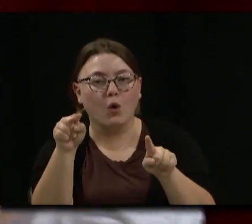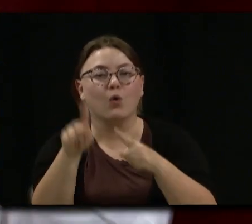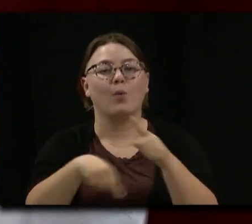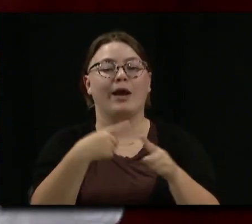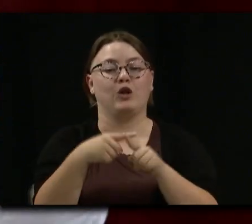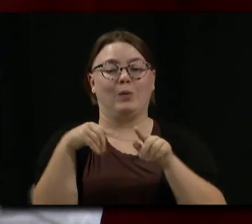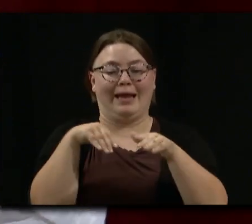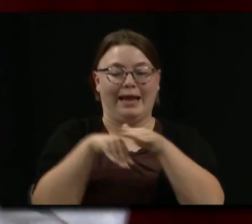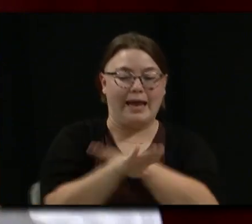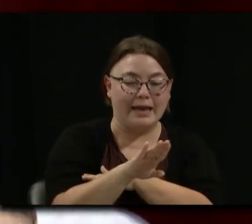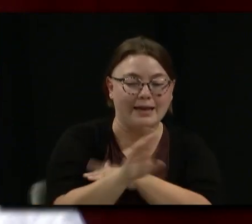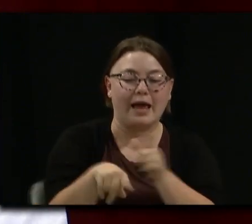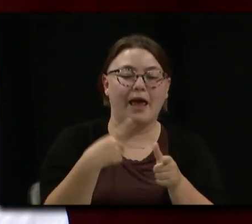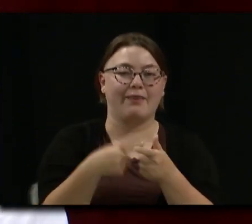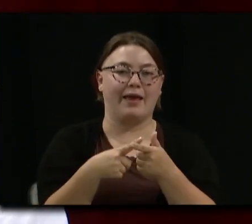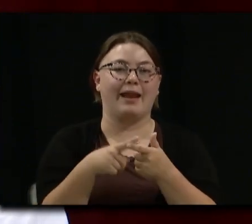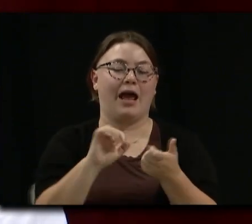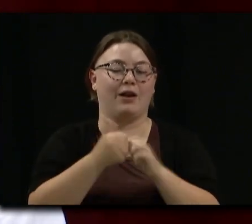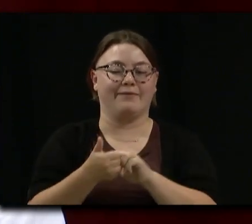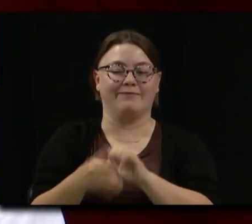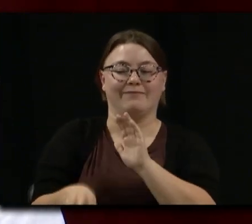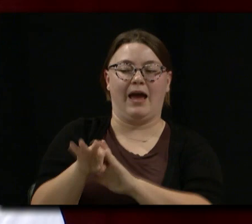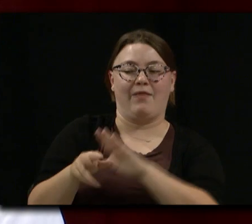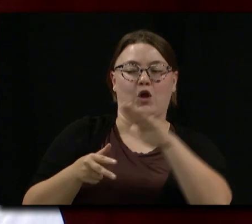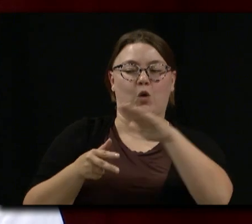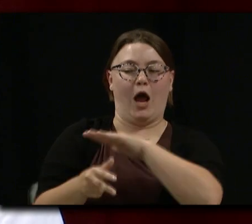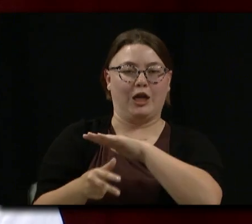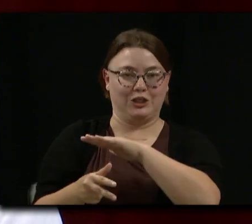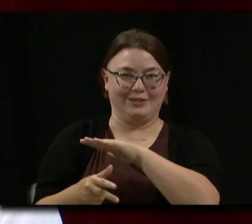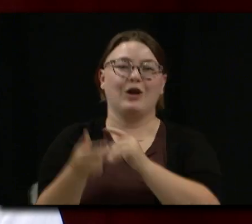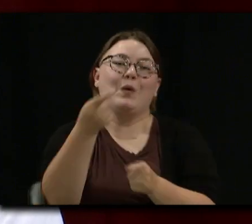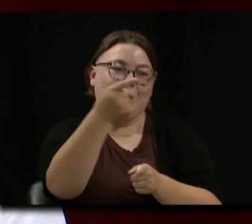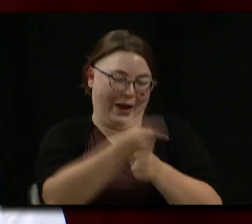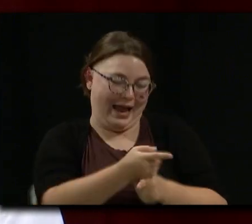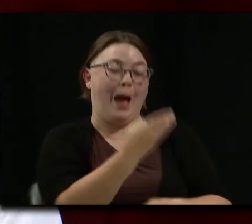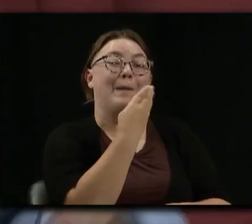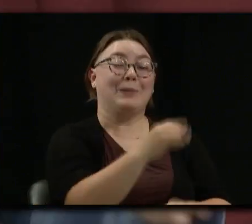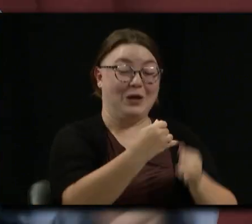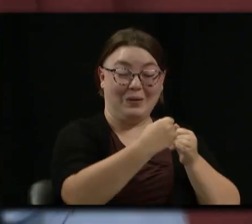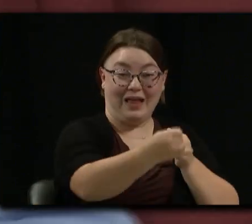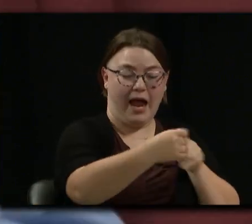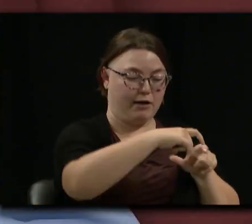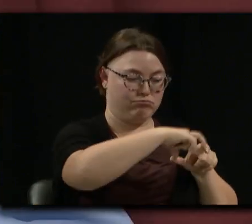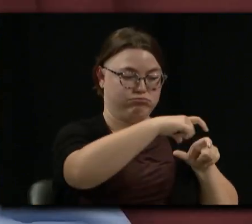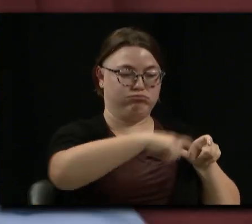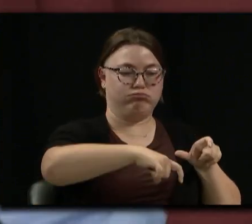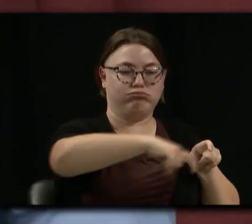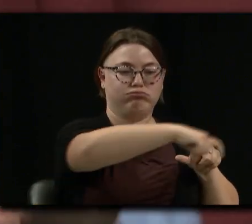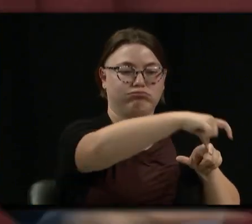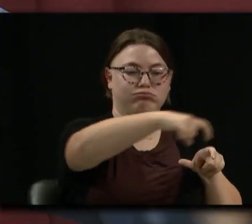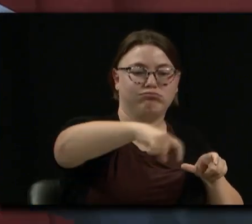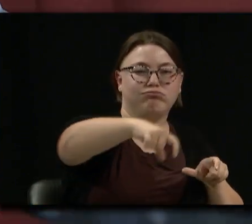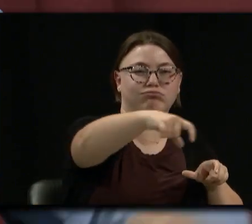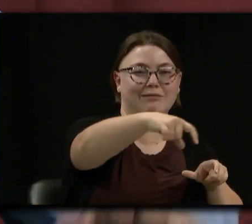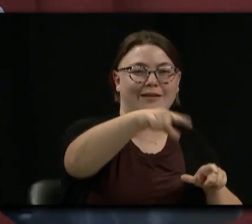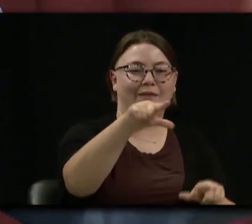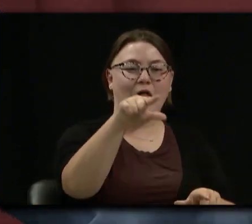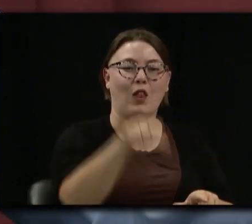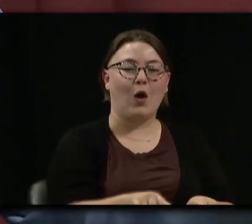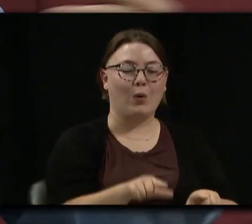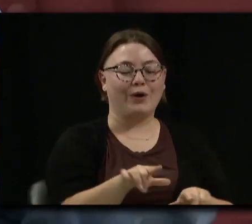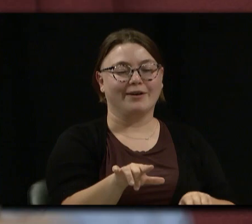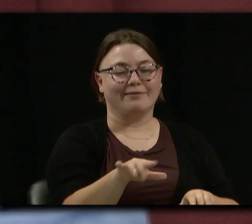you leave, how to get back to your car. So absolutely, follow the blue line in all the way down to the lower level, go right in to